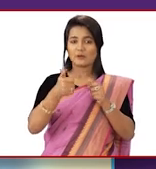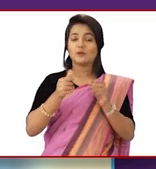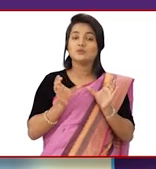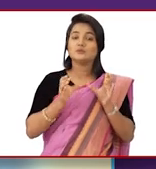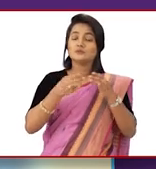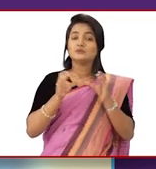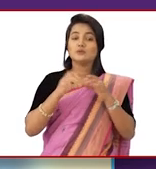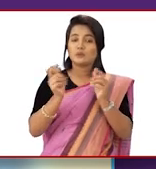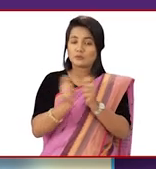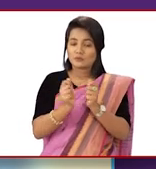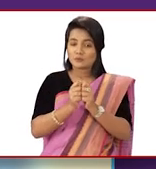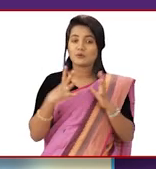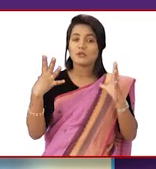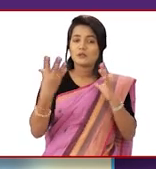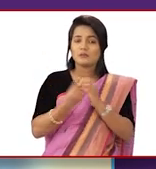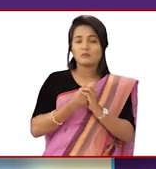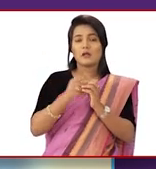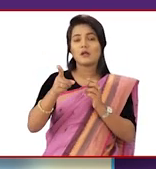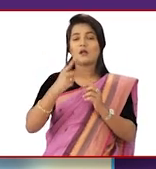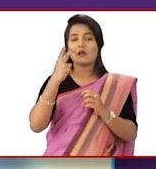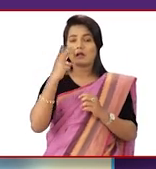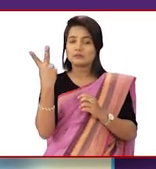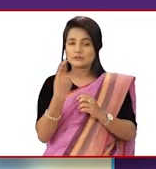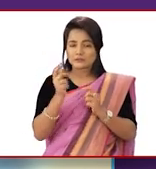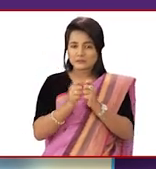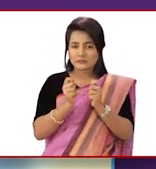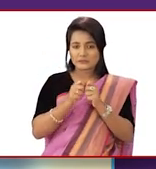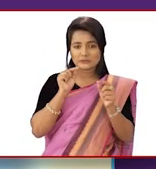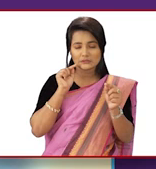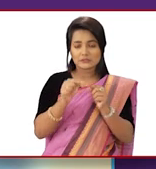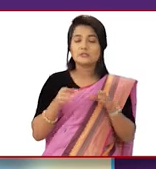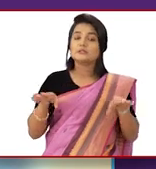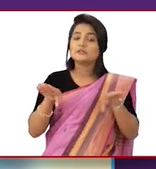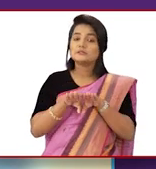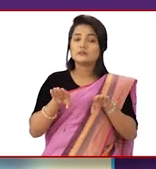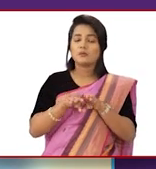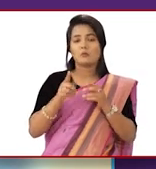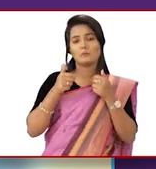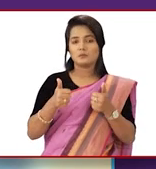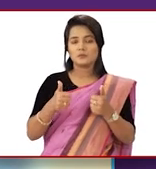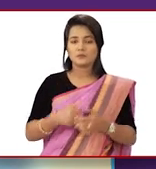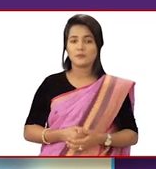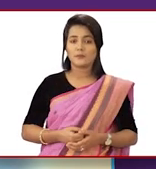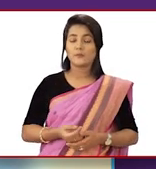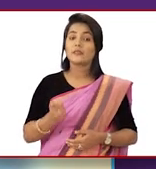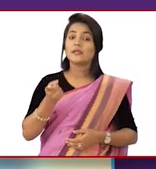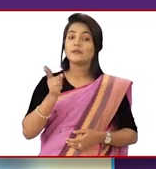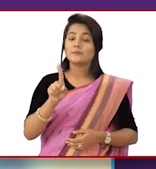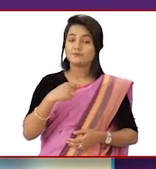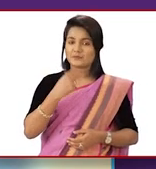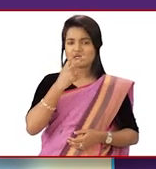or doing things and creating examples, like creating used cases, so to say, are all good. But in doing